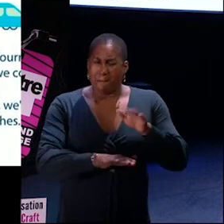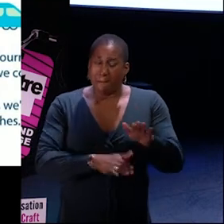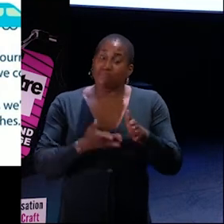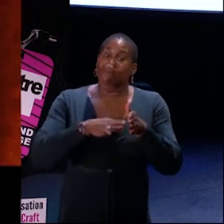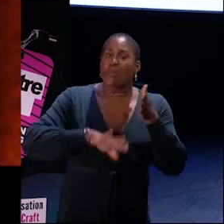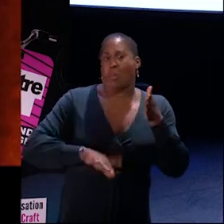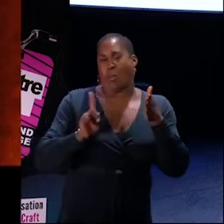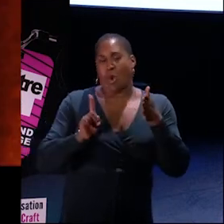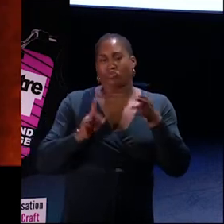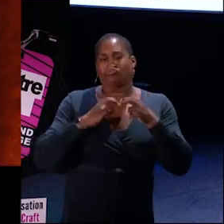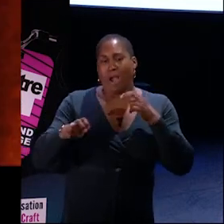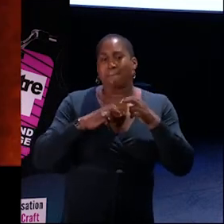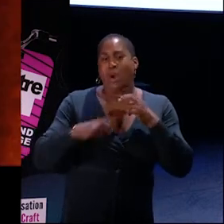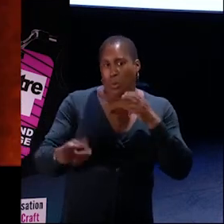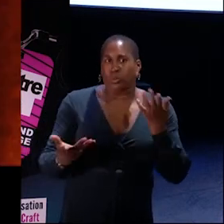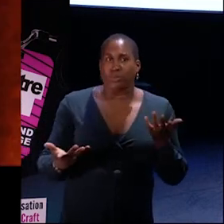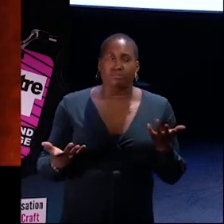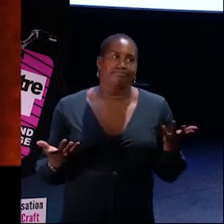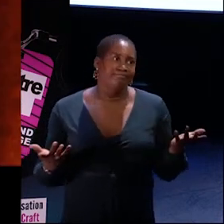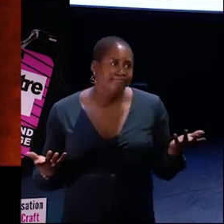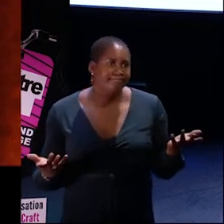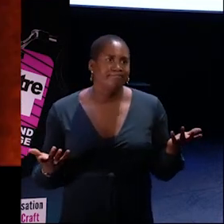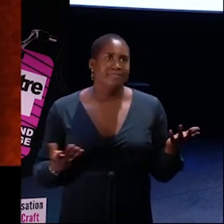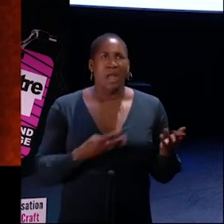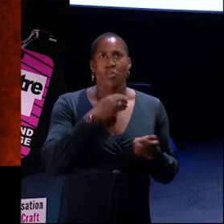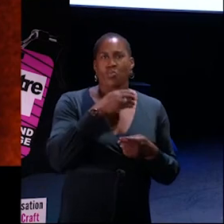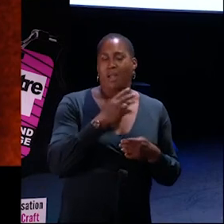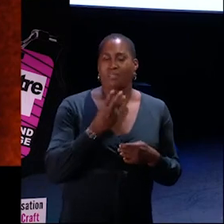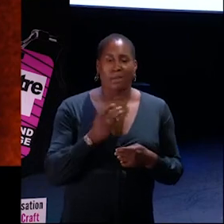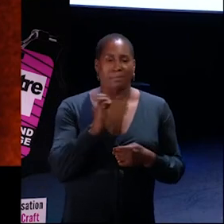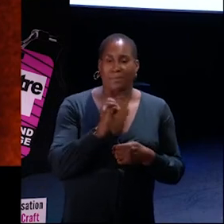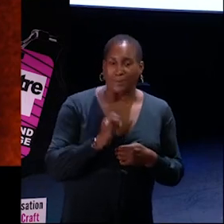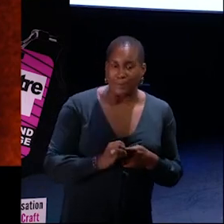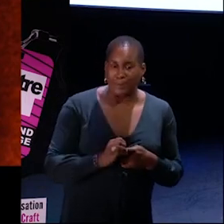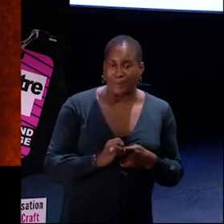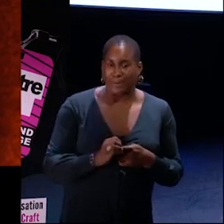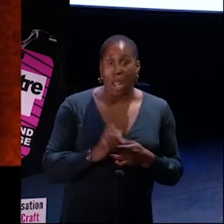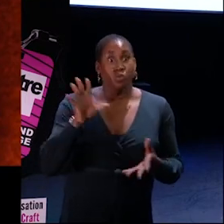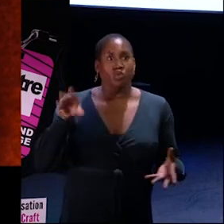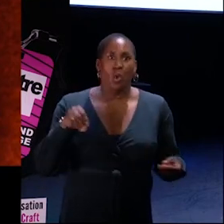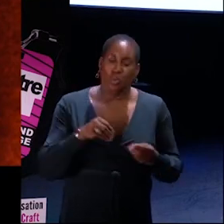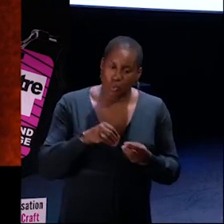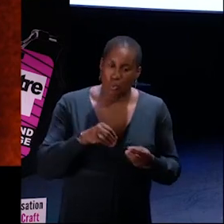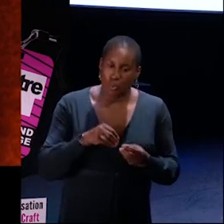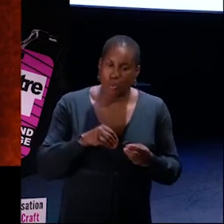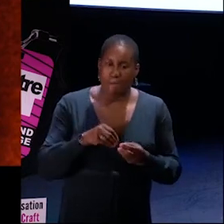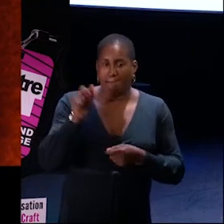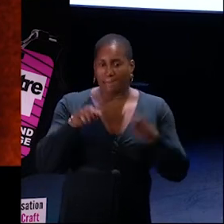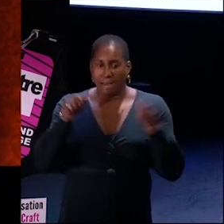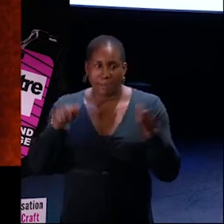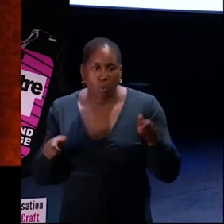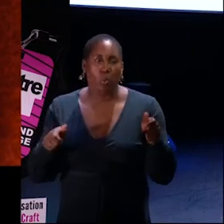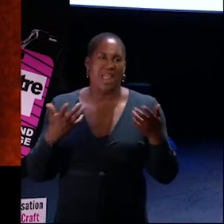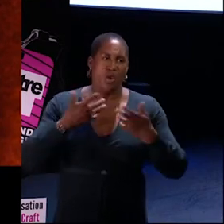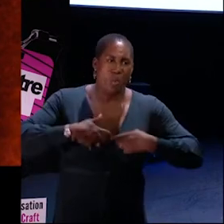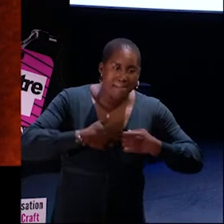transport. So 93% in total on people and equipment